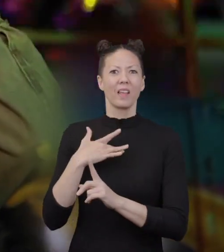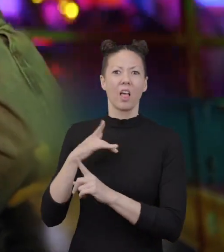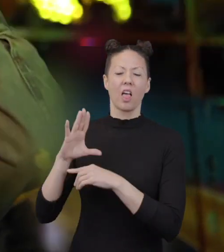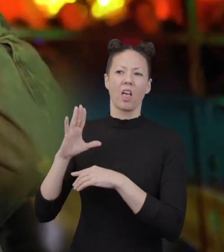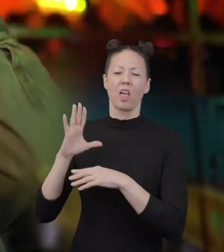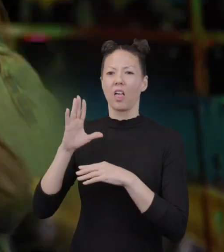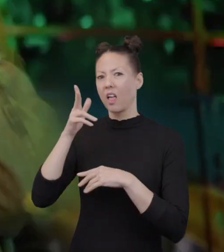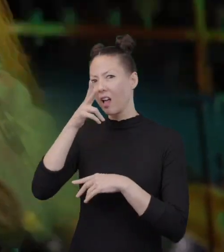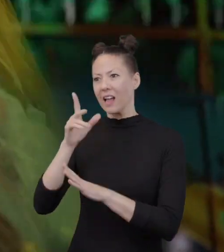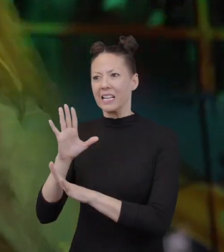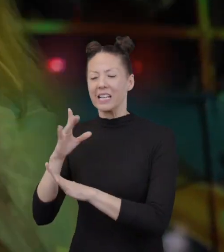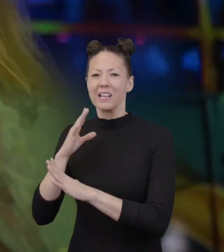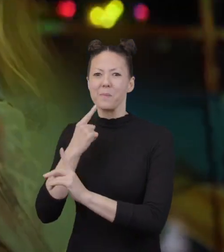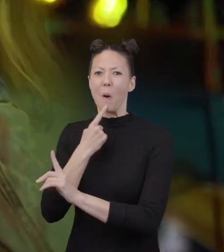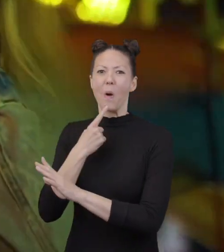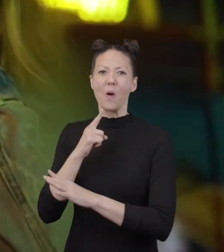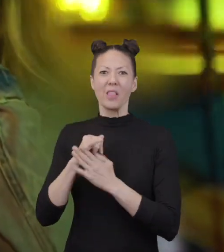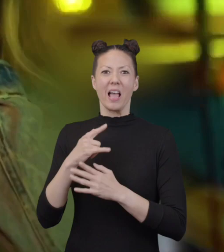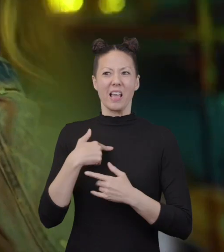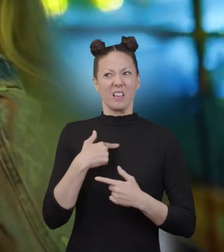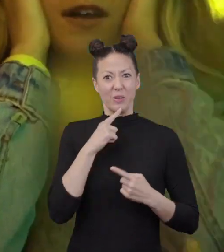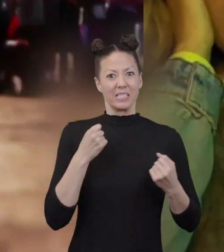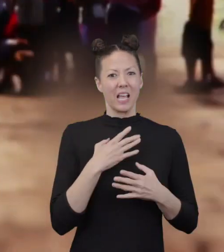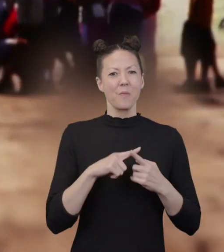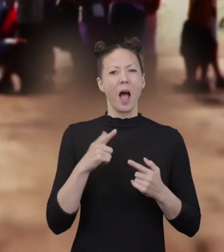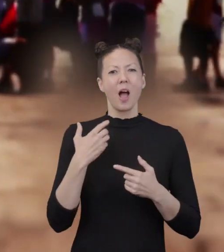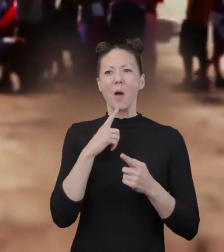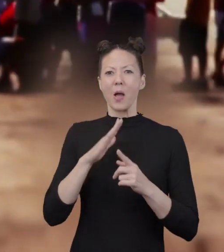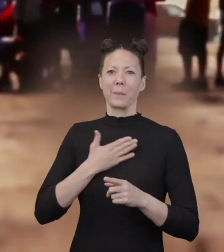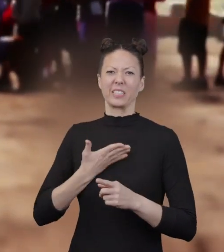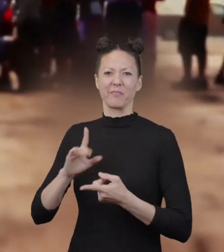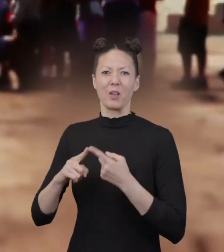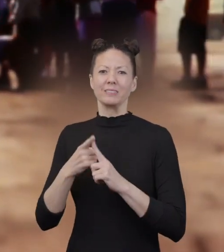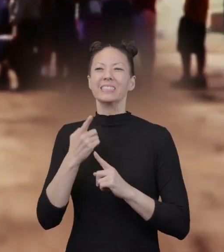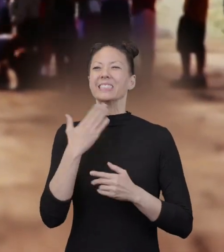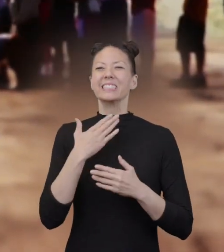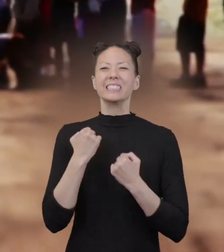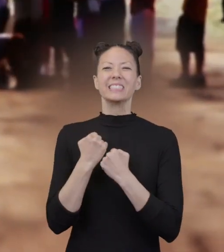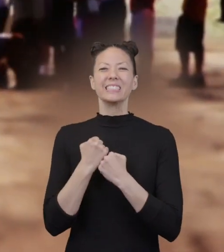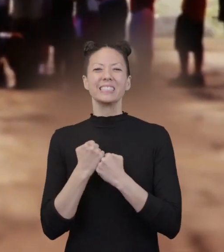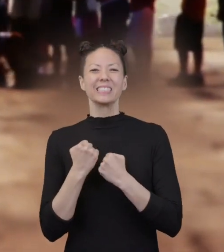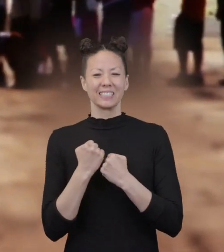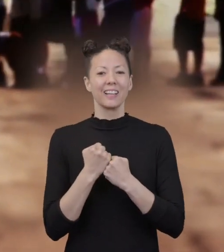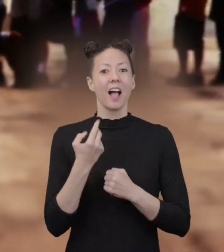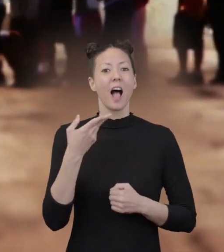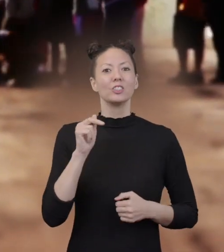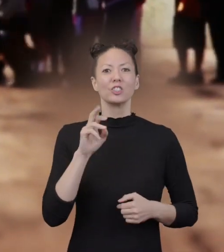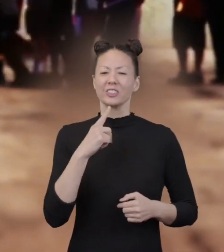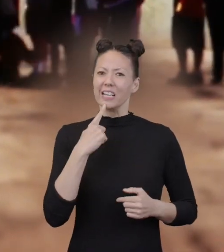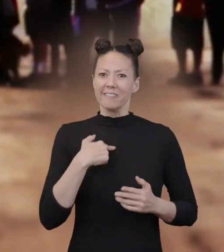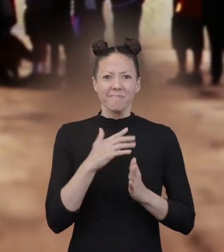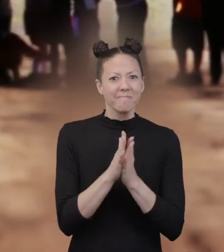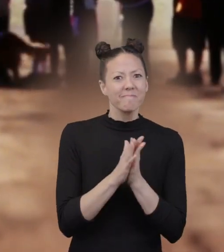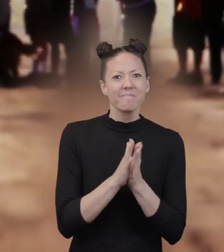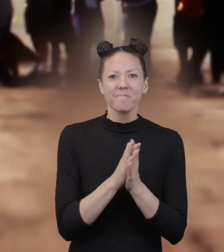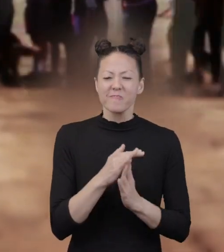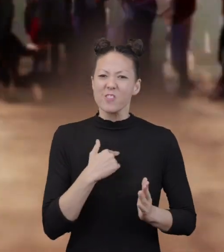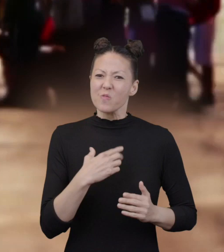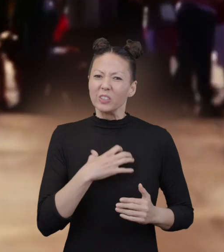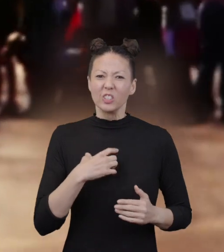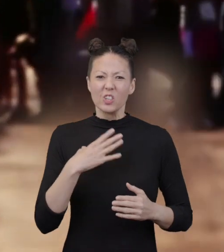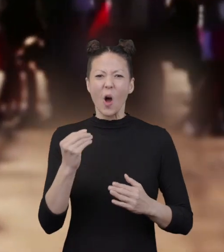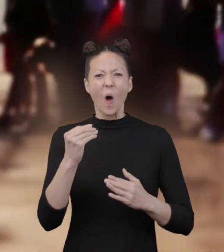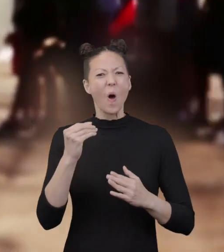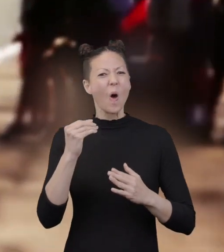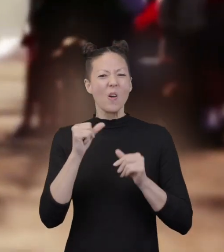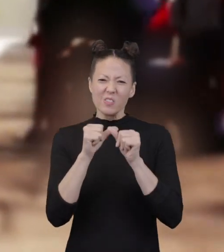friend down, but she was really scared. I wish this long line would move faster, Hunter said eagerly. I